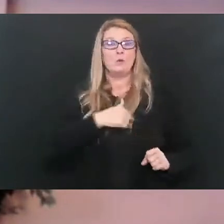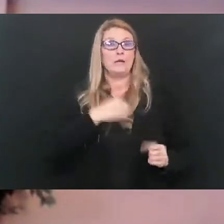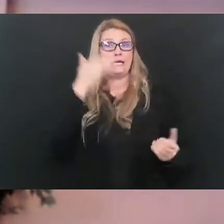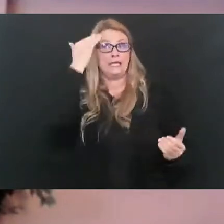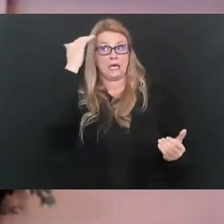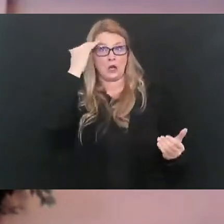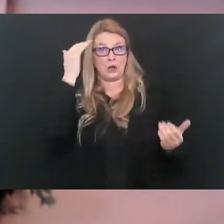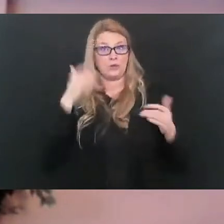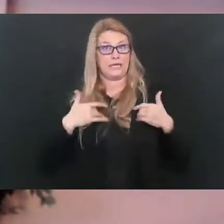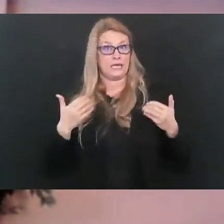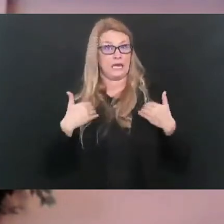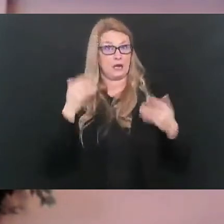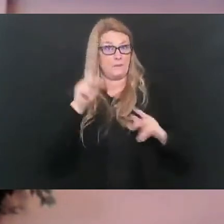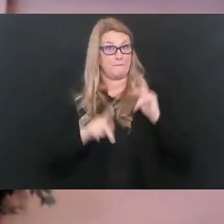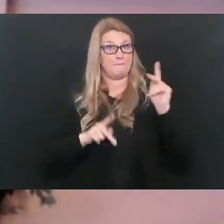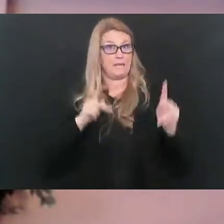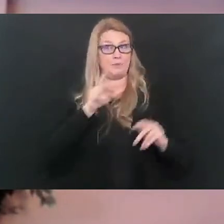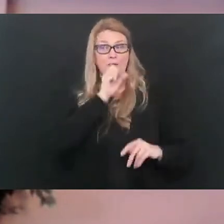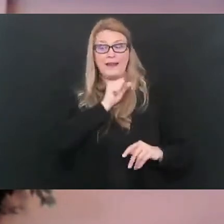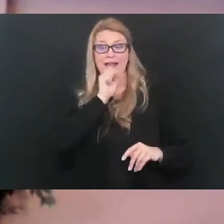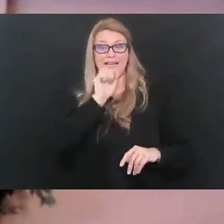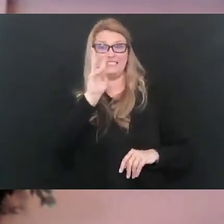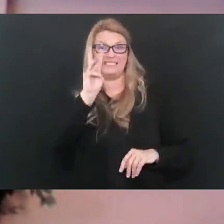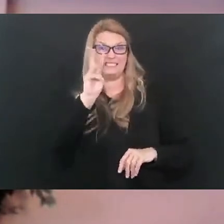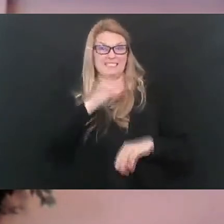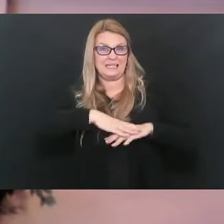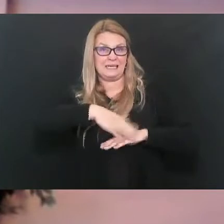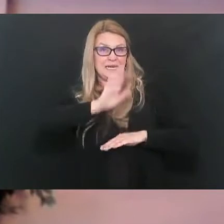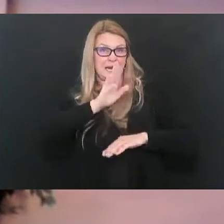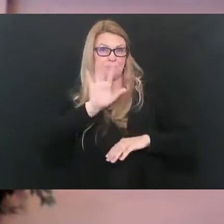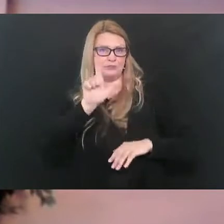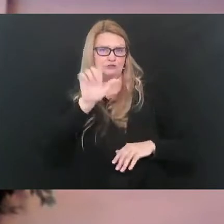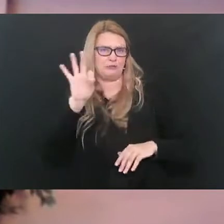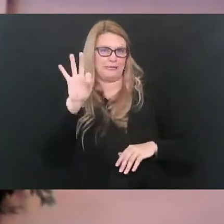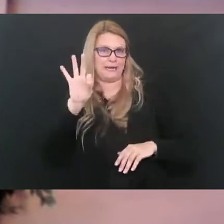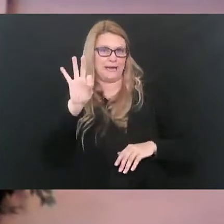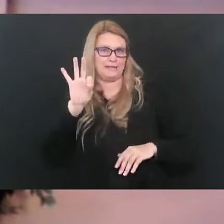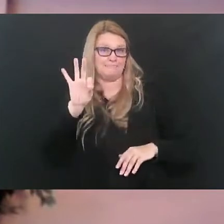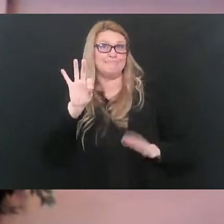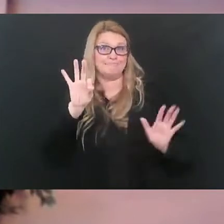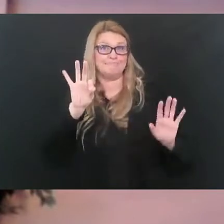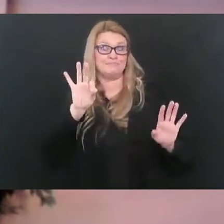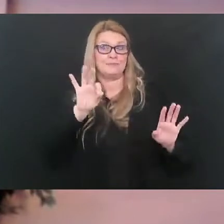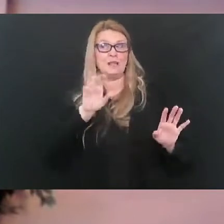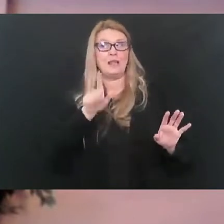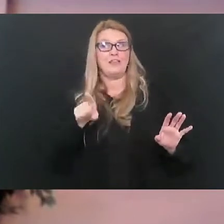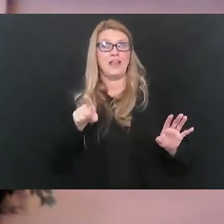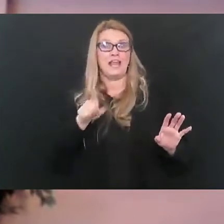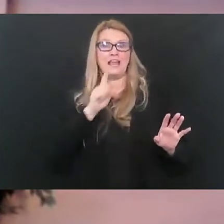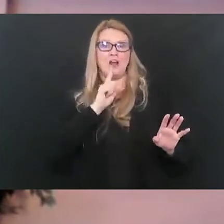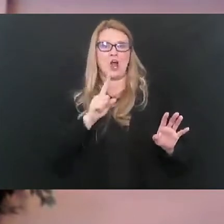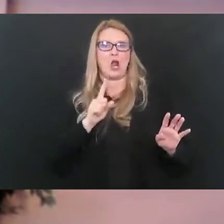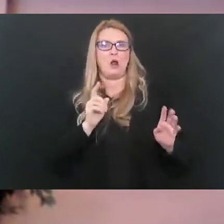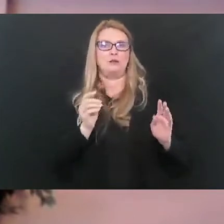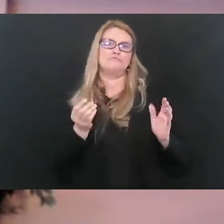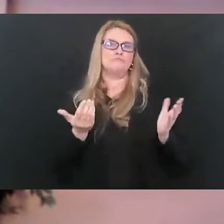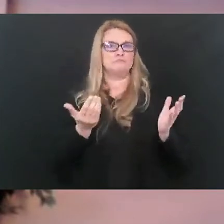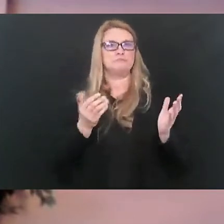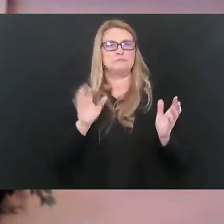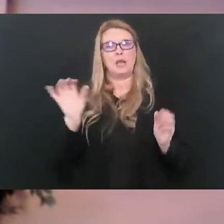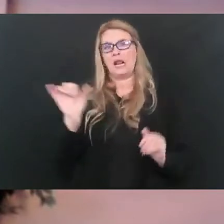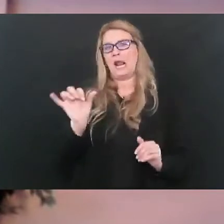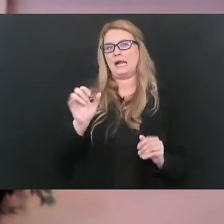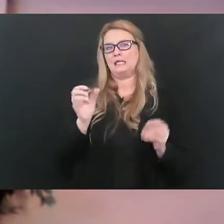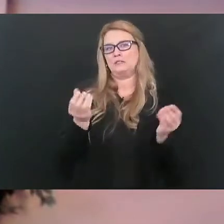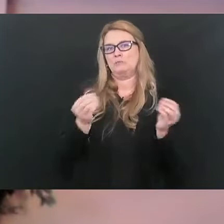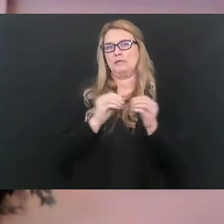people, our 16 to 29-year-olds, are where the spread is taking place in West Virginia and other parts